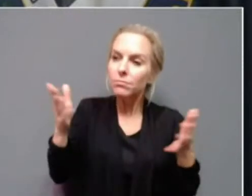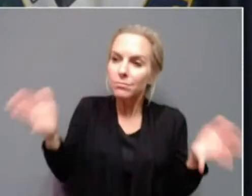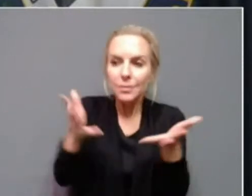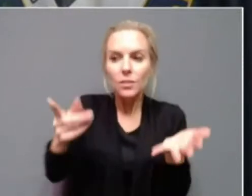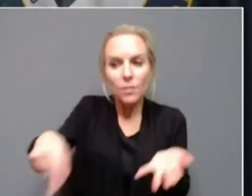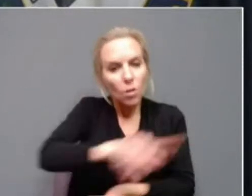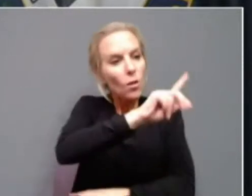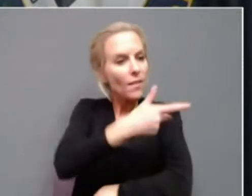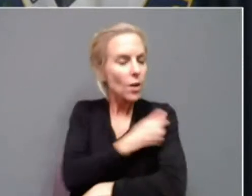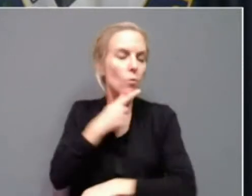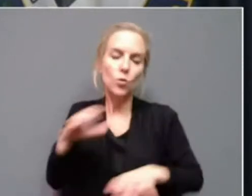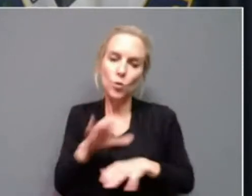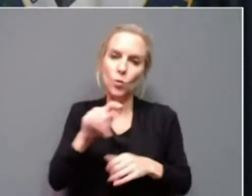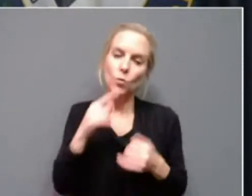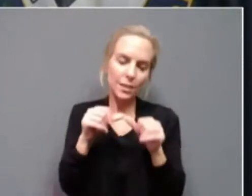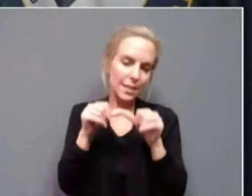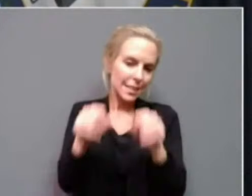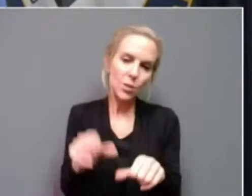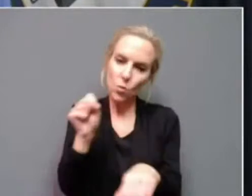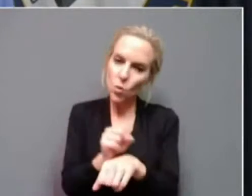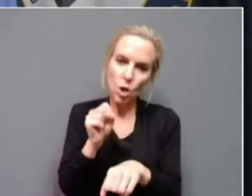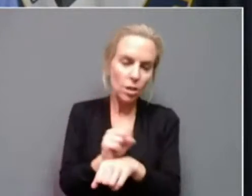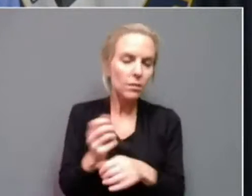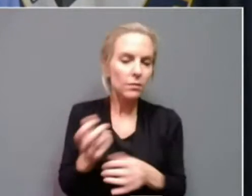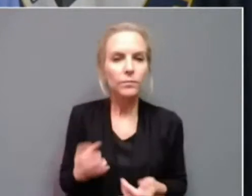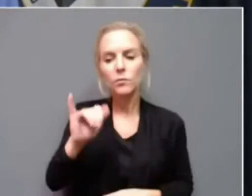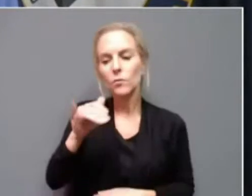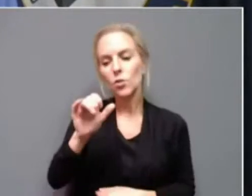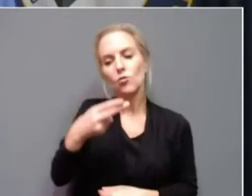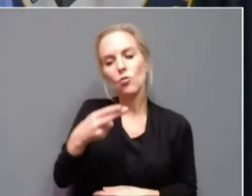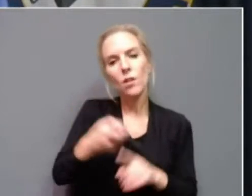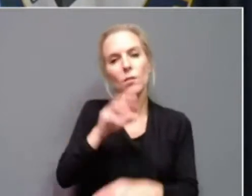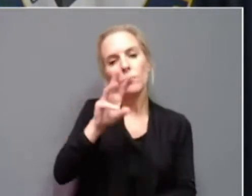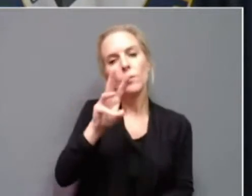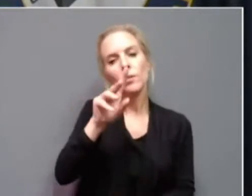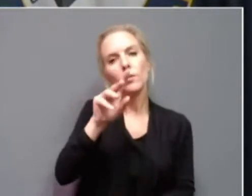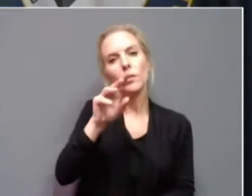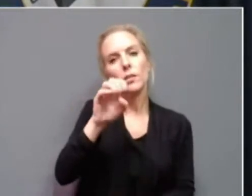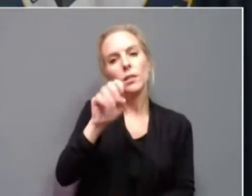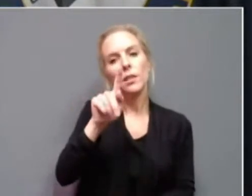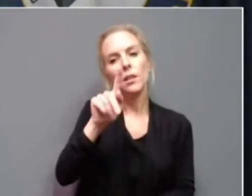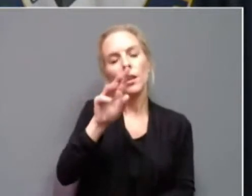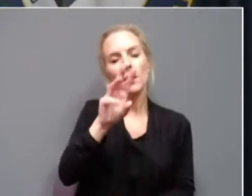we will continue to work. Josh James, WUKY, who is on virtually.